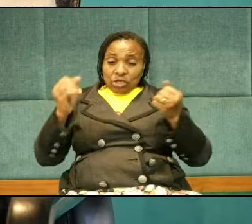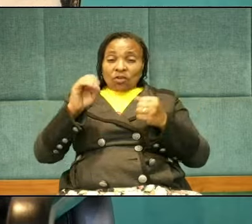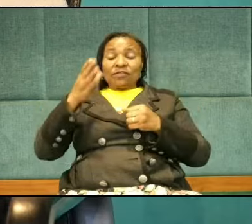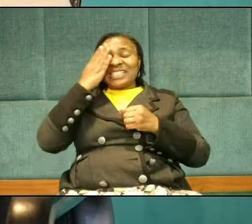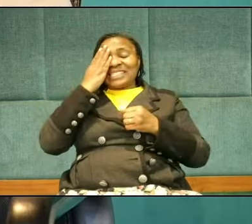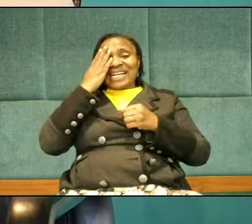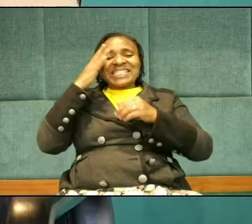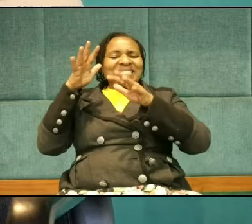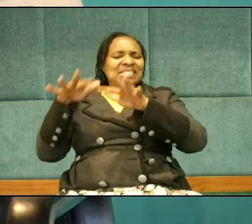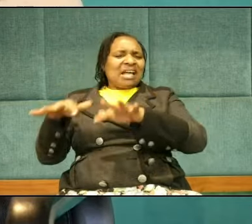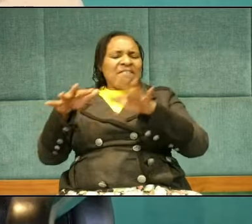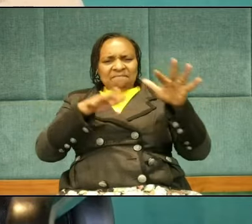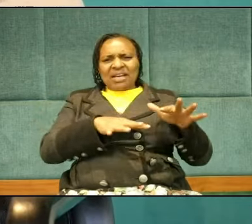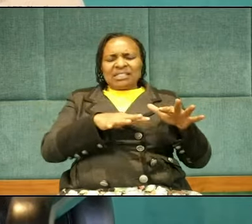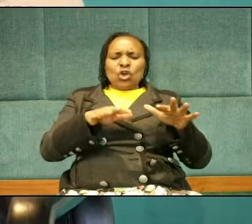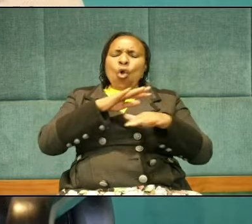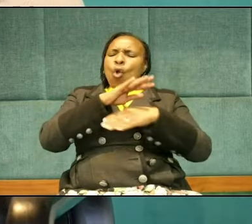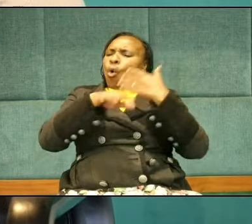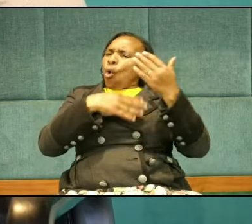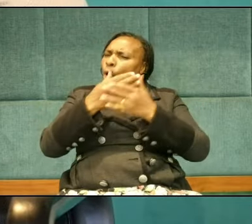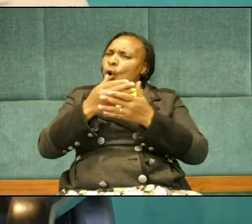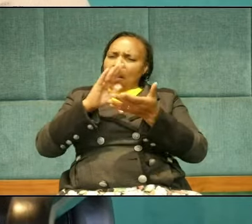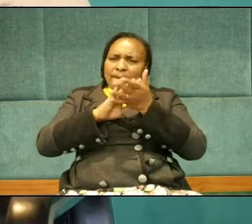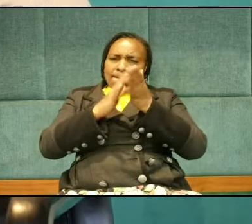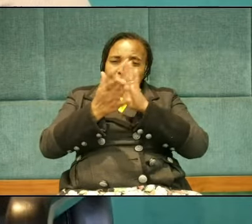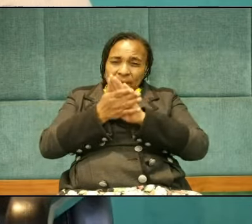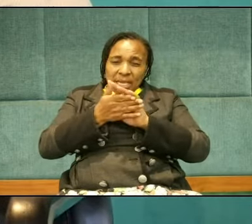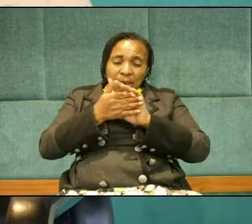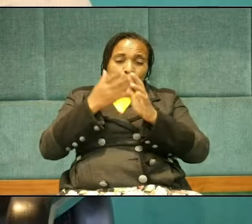everyone there was being selfish to them,